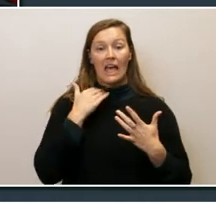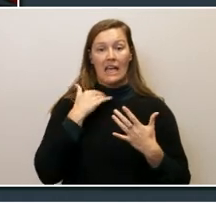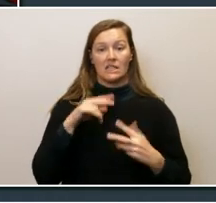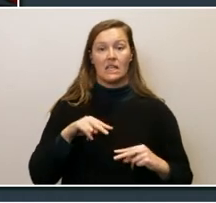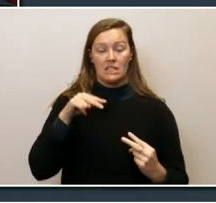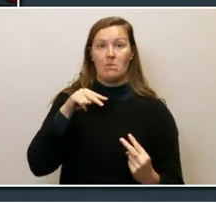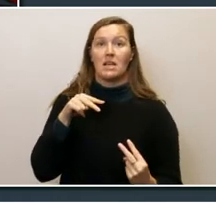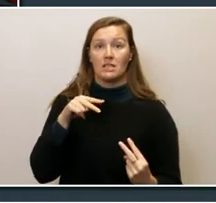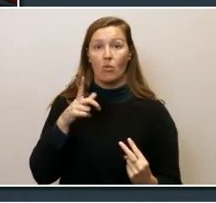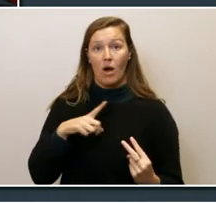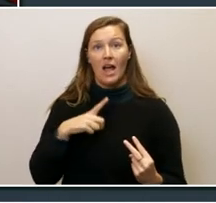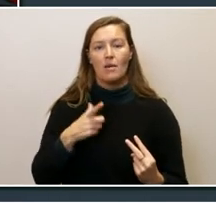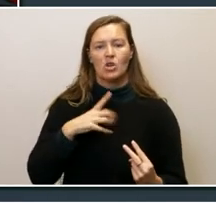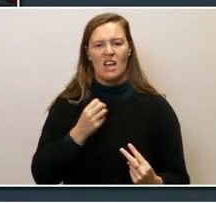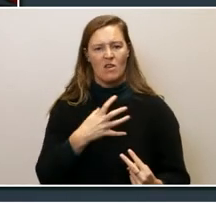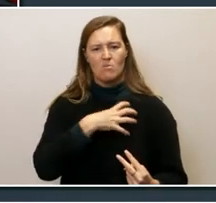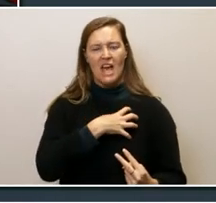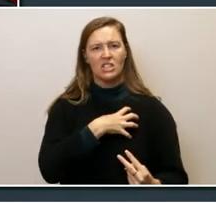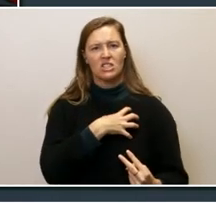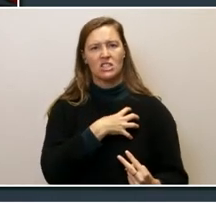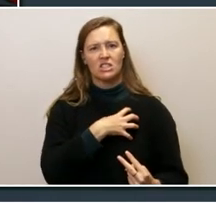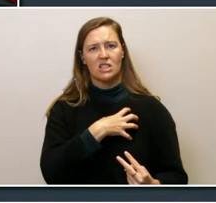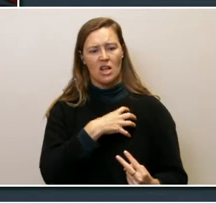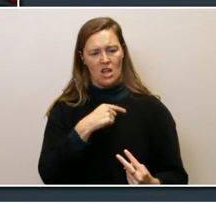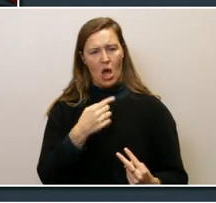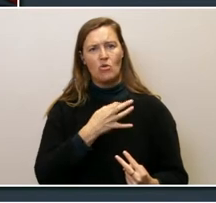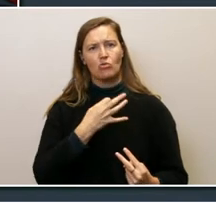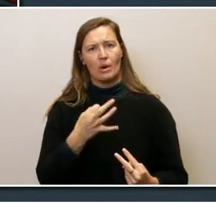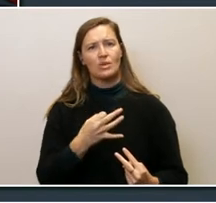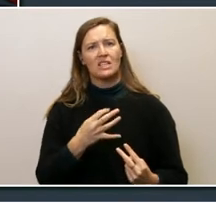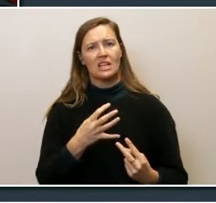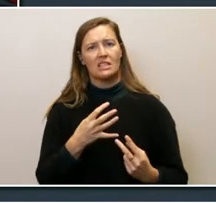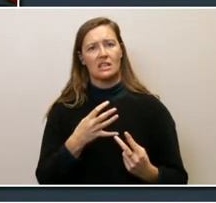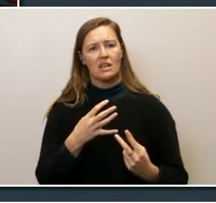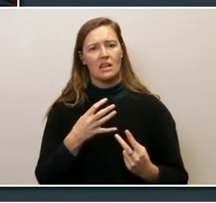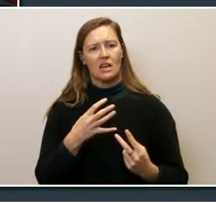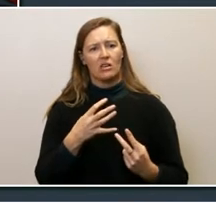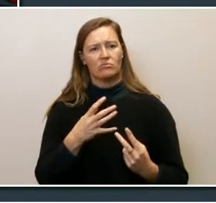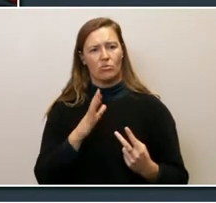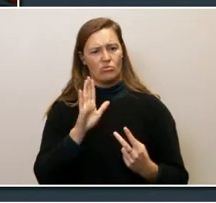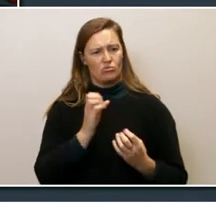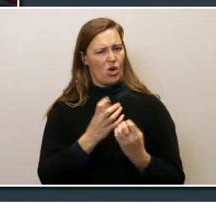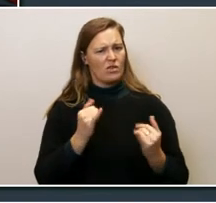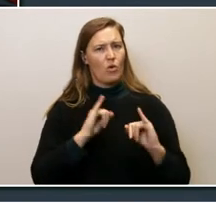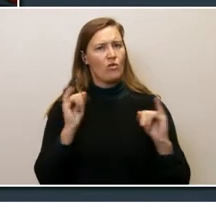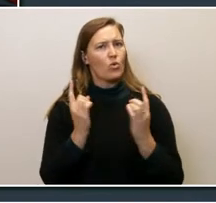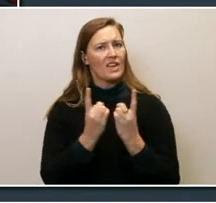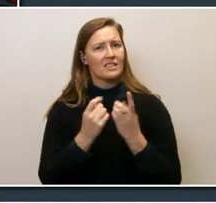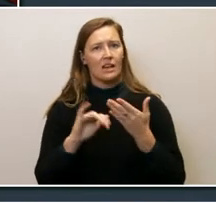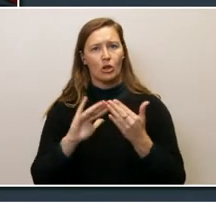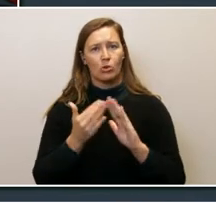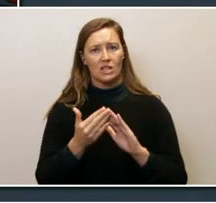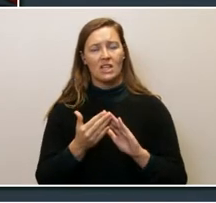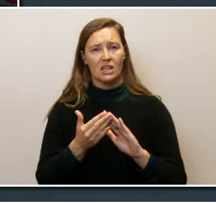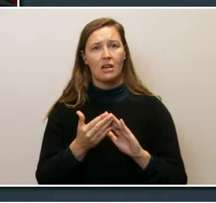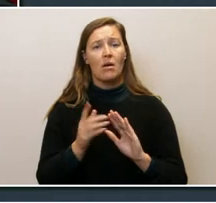the reason they are intimidating is because they wear patches that represent everything, in my view, that is reprehensible in our